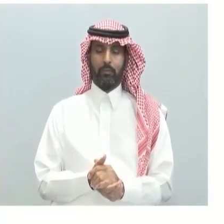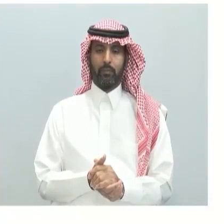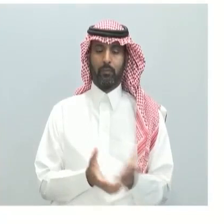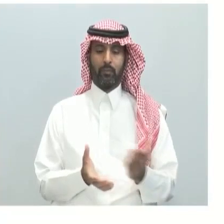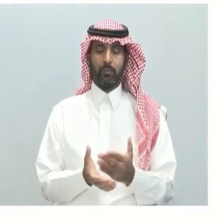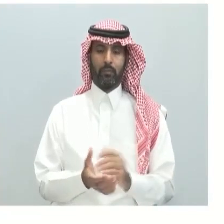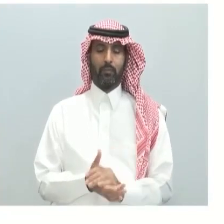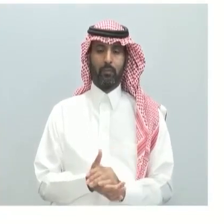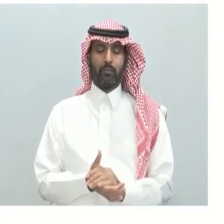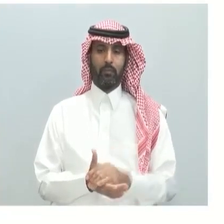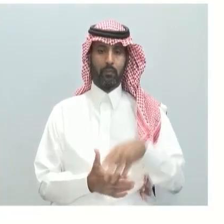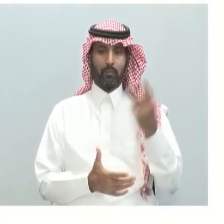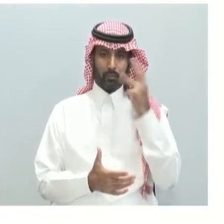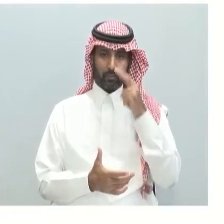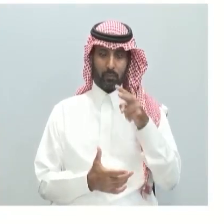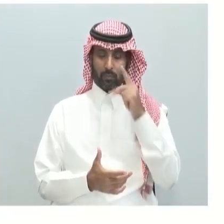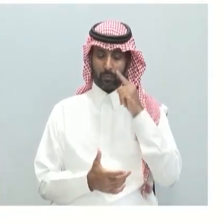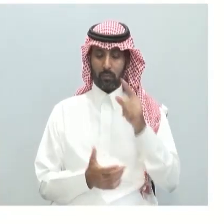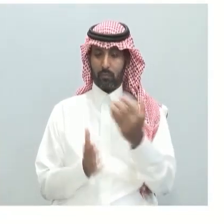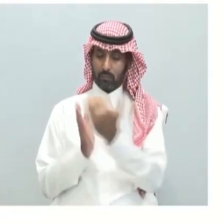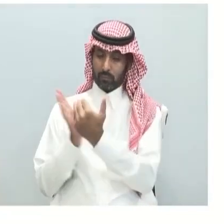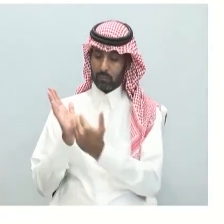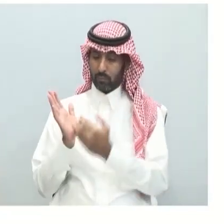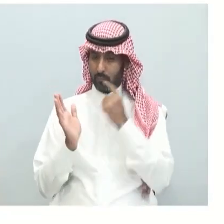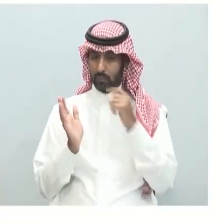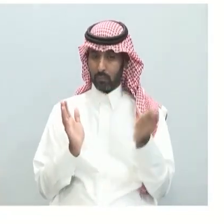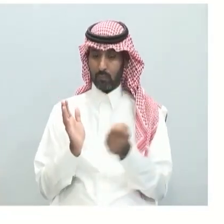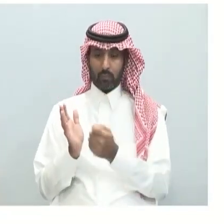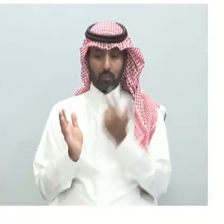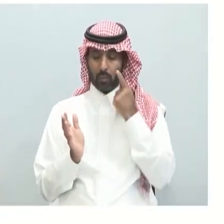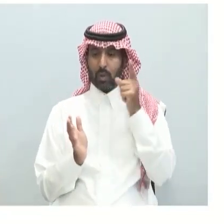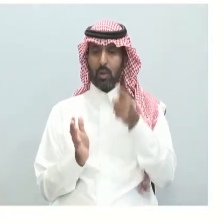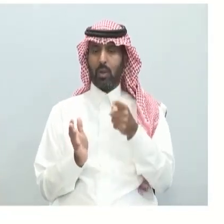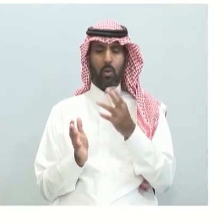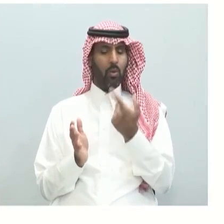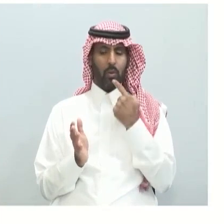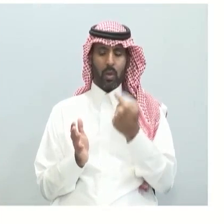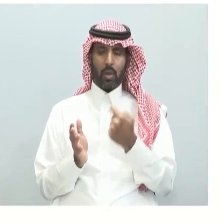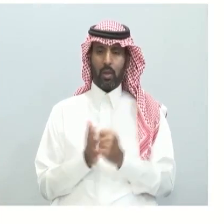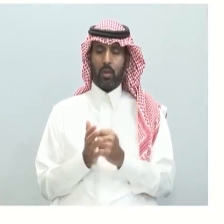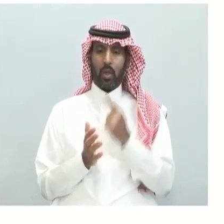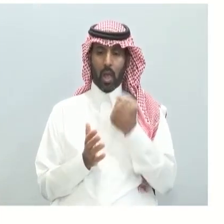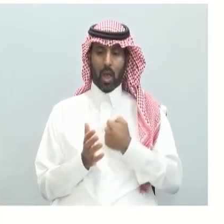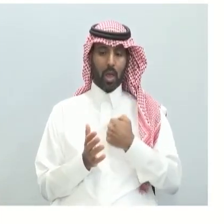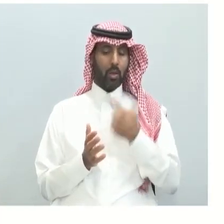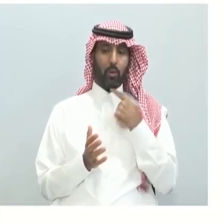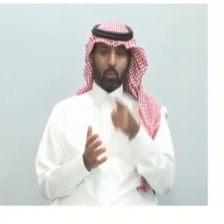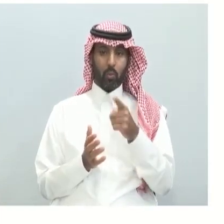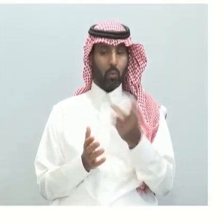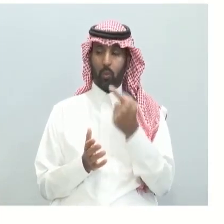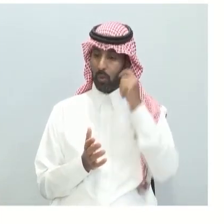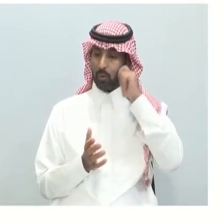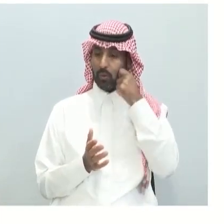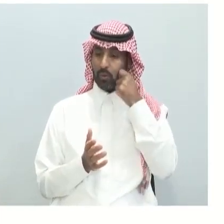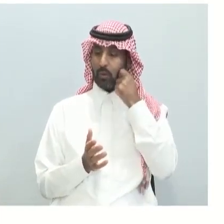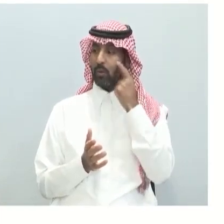So again, number three, look at the essay again and write which person is used in each paragraph, I, you, he or she, and